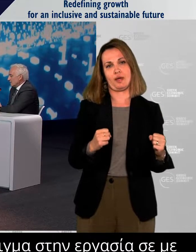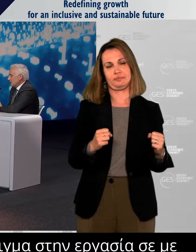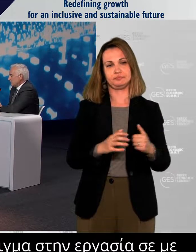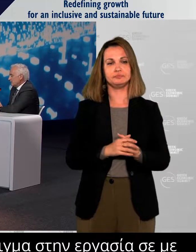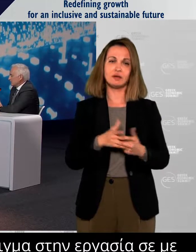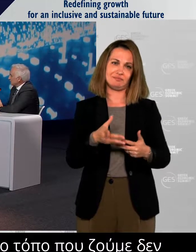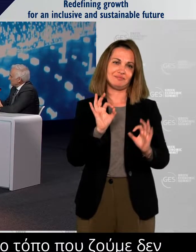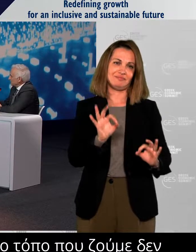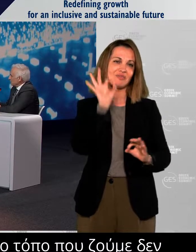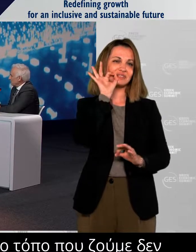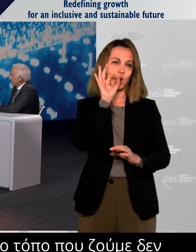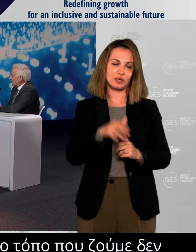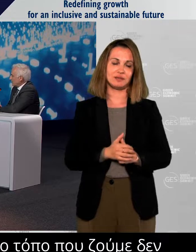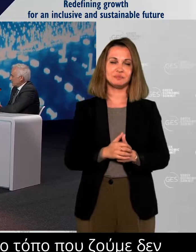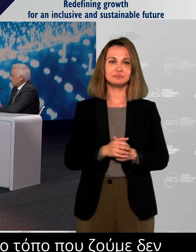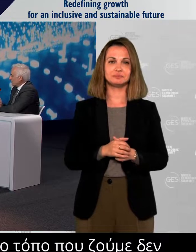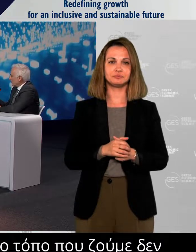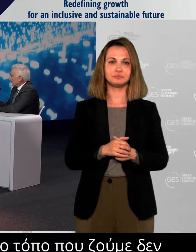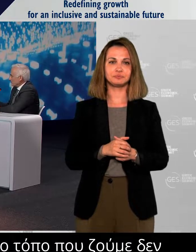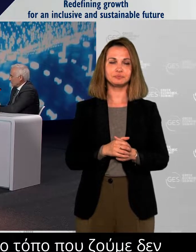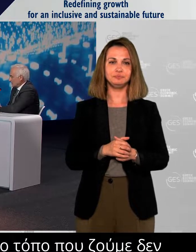Now, speaking about, you mentioned about the power